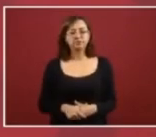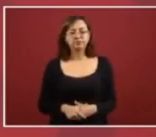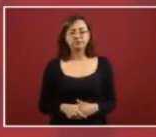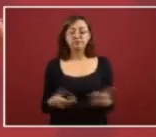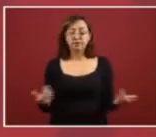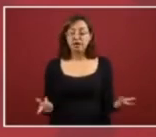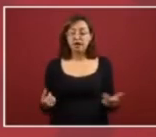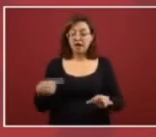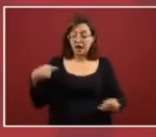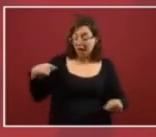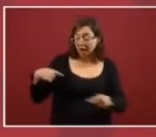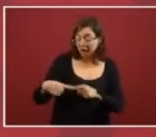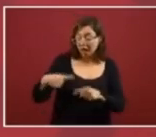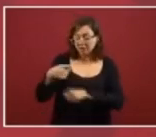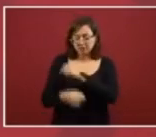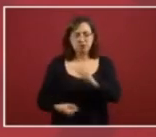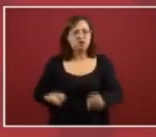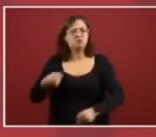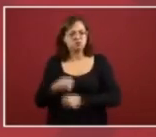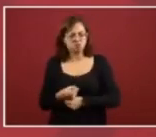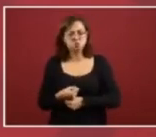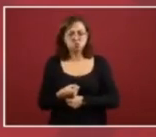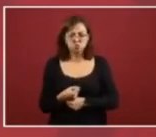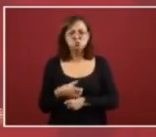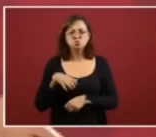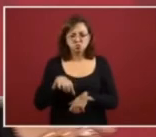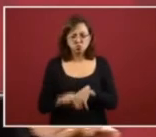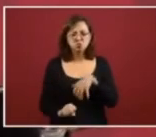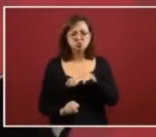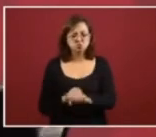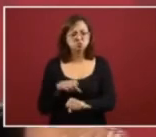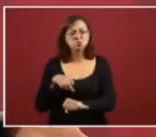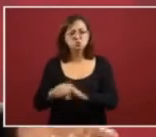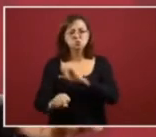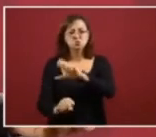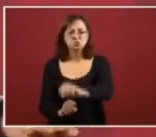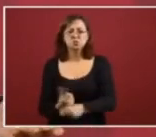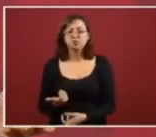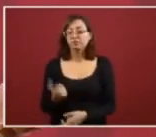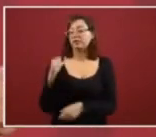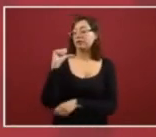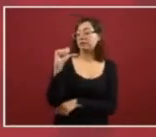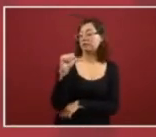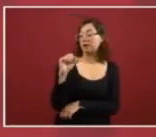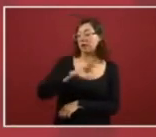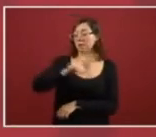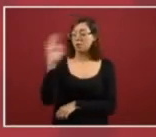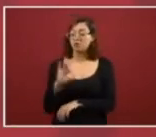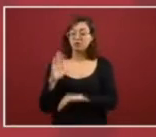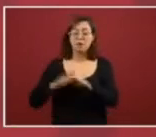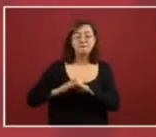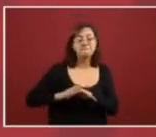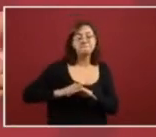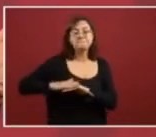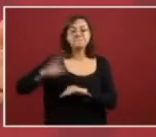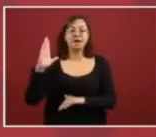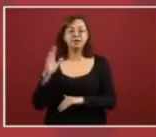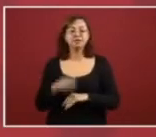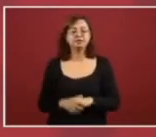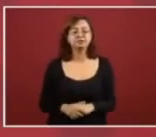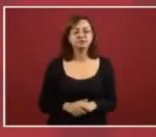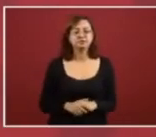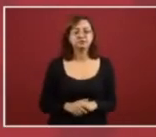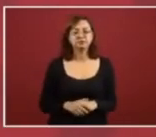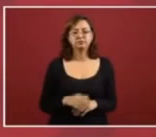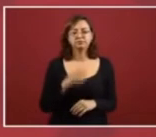Este año se avanzó. This year we've advanced. Aumento de salario del 16%. An increase of 16%. Del salario mínimo.